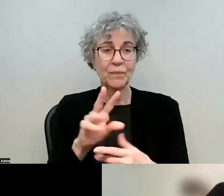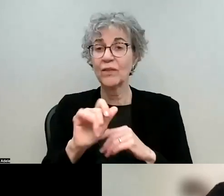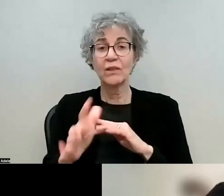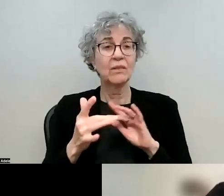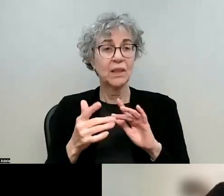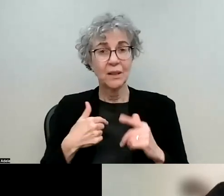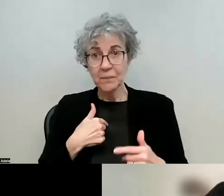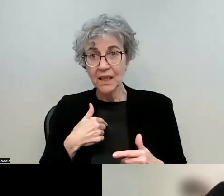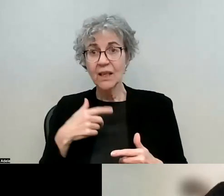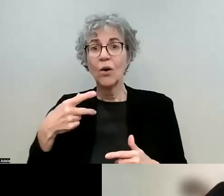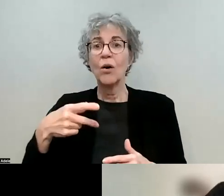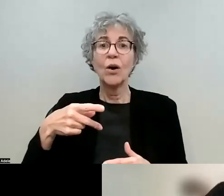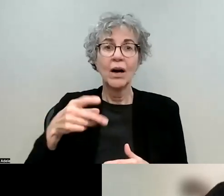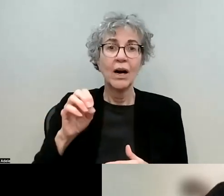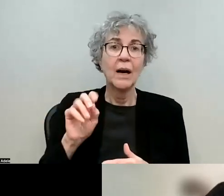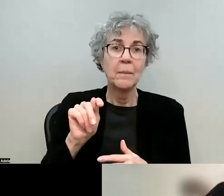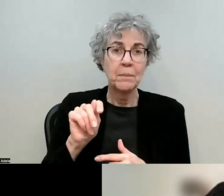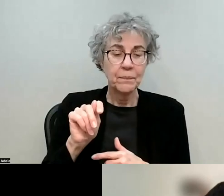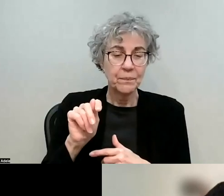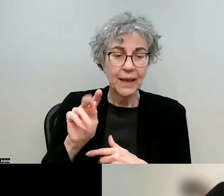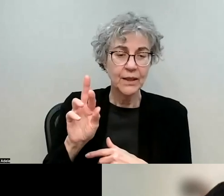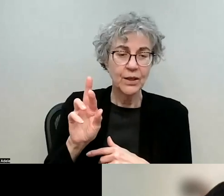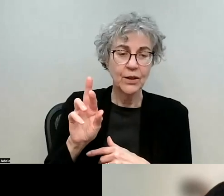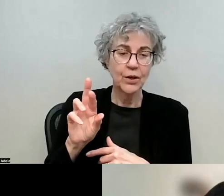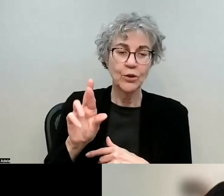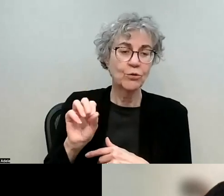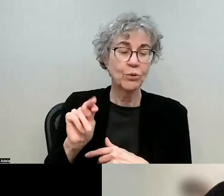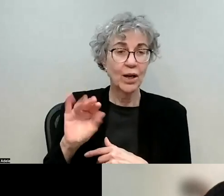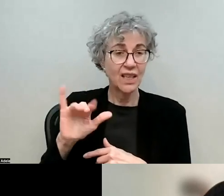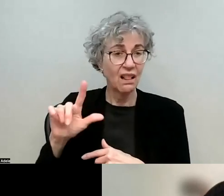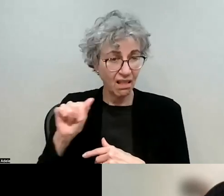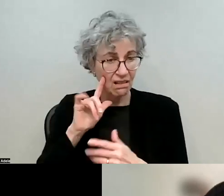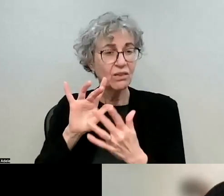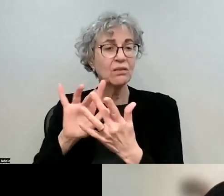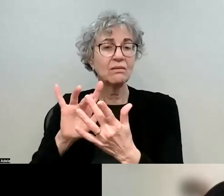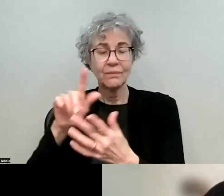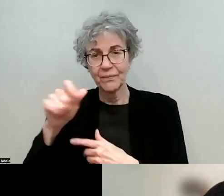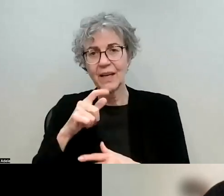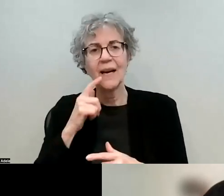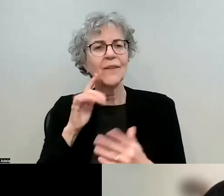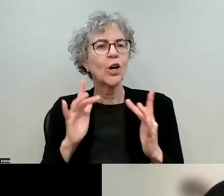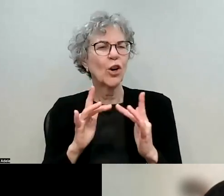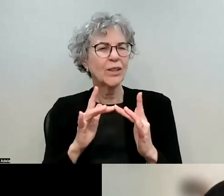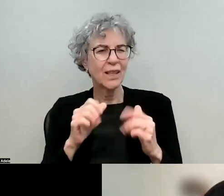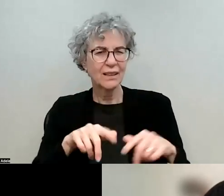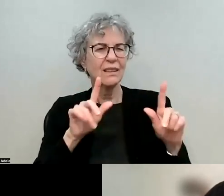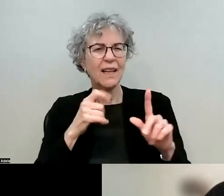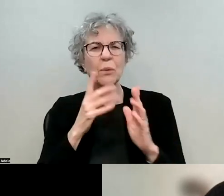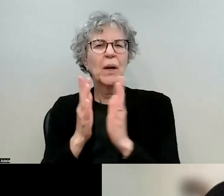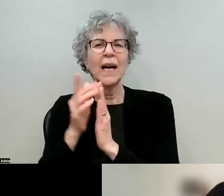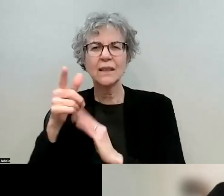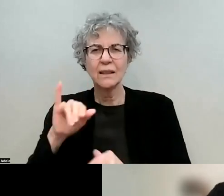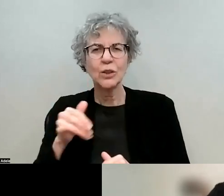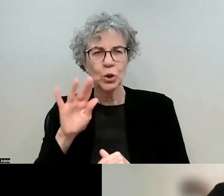or Petronella, and I'll get Julia to throw up our contact slide just so you take our email addresses, phone numbers down. Feel free to